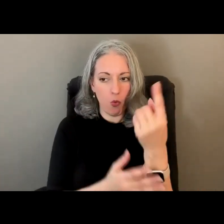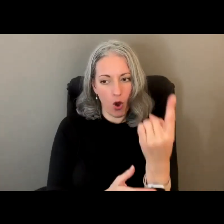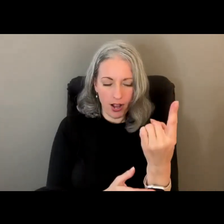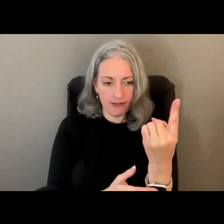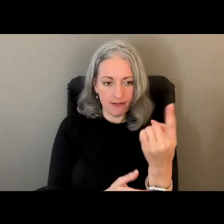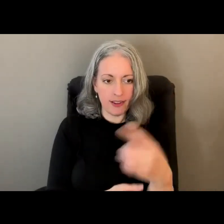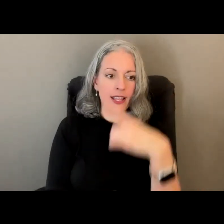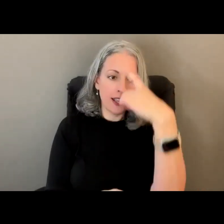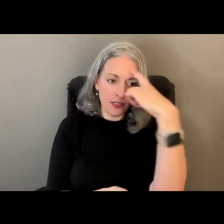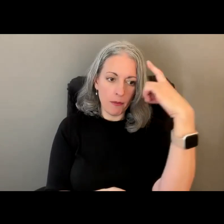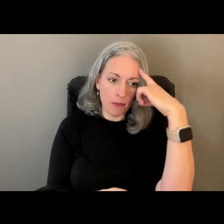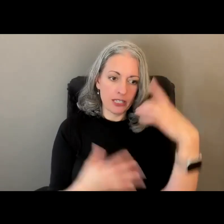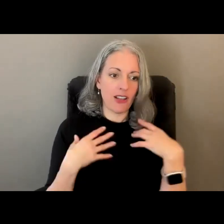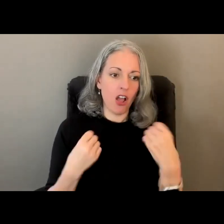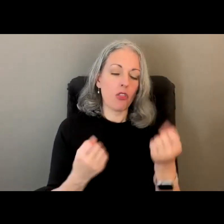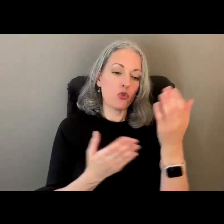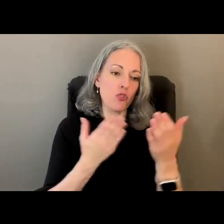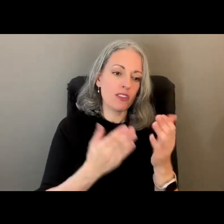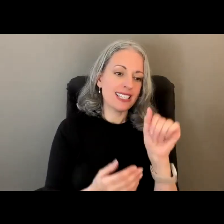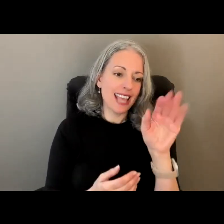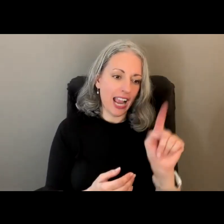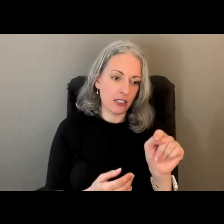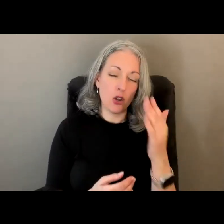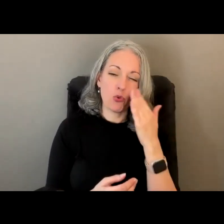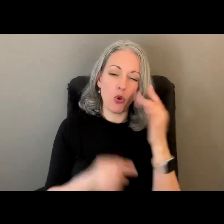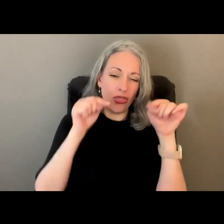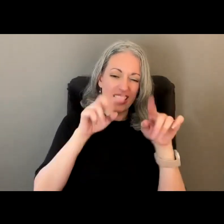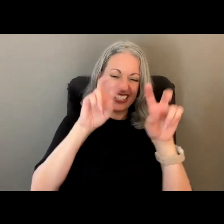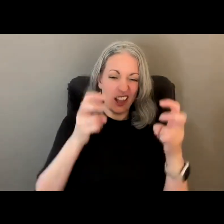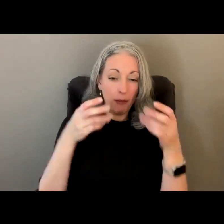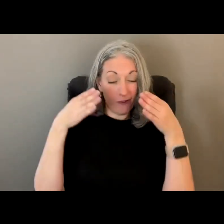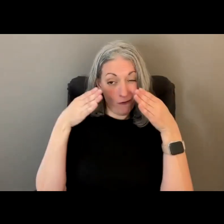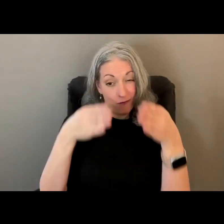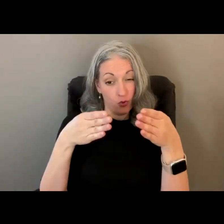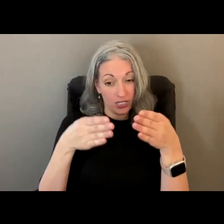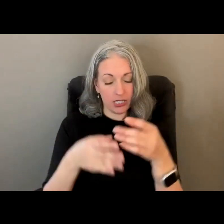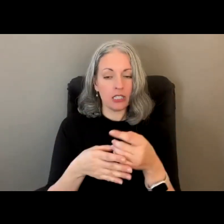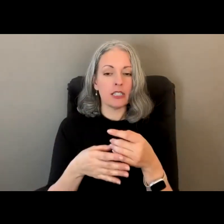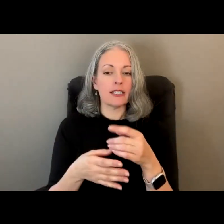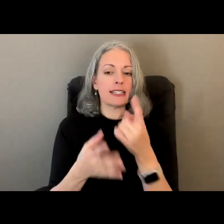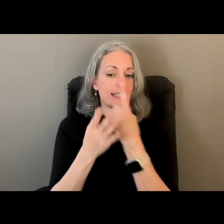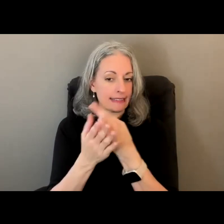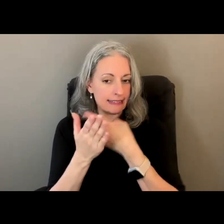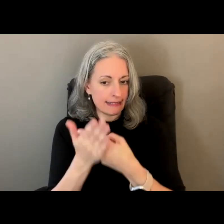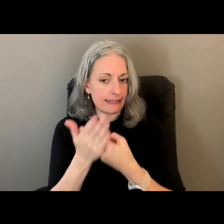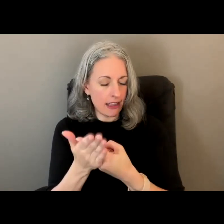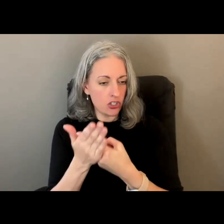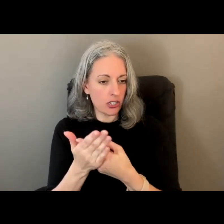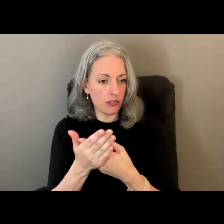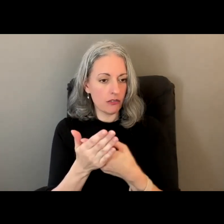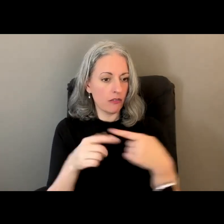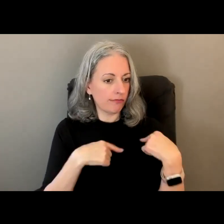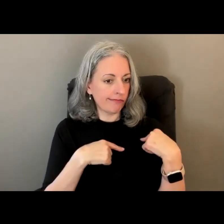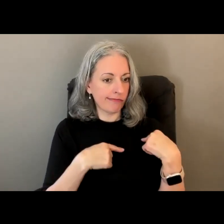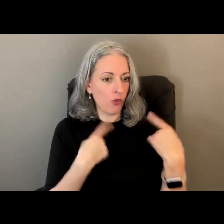Health Services Act. This has been a topic of focus and discussion for this advisory committee for over